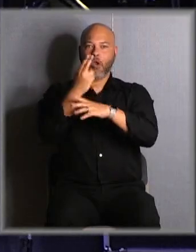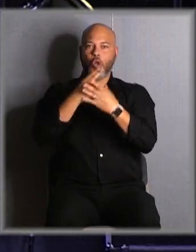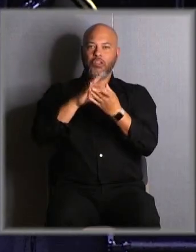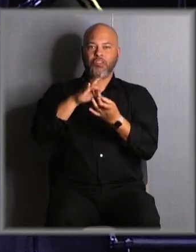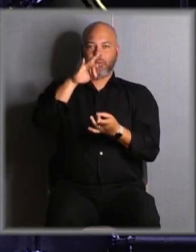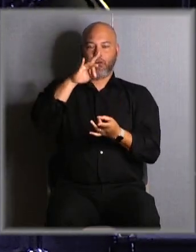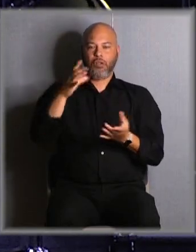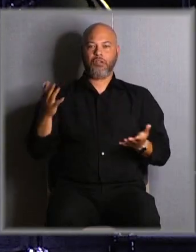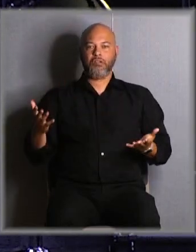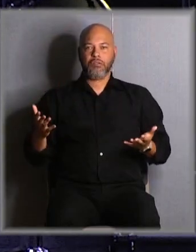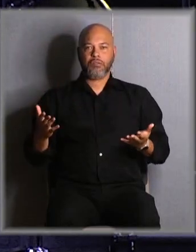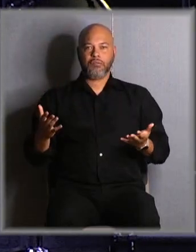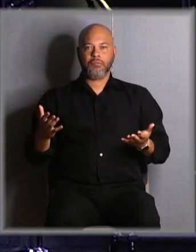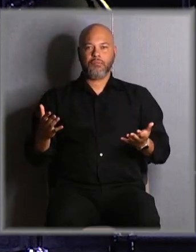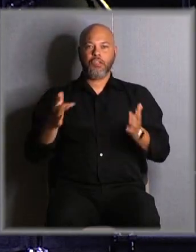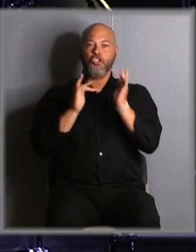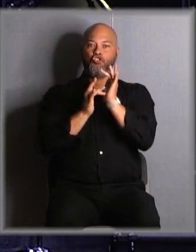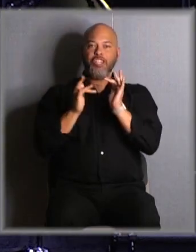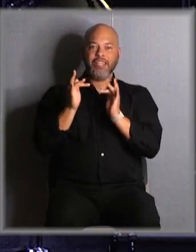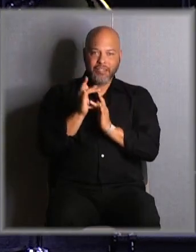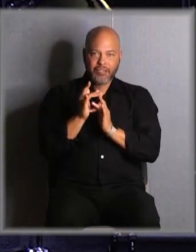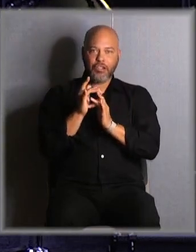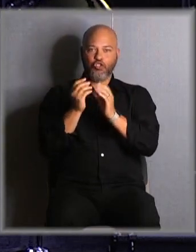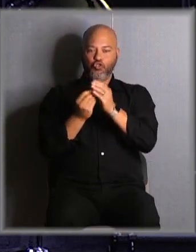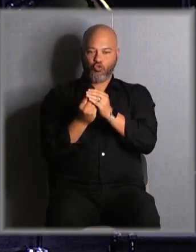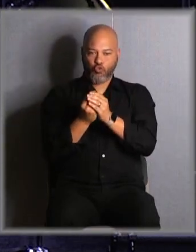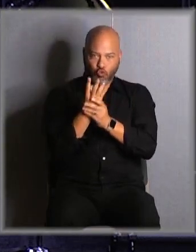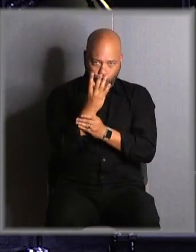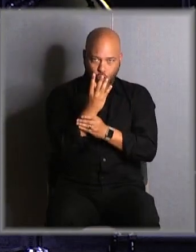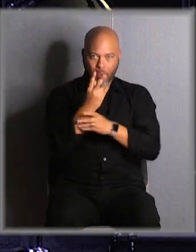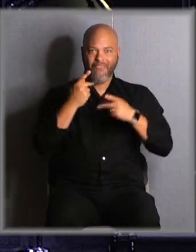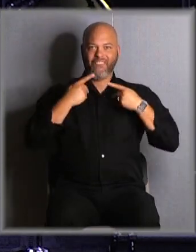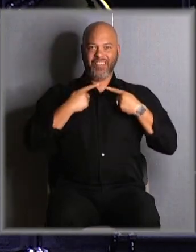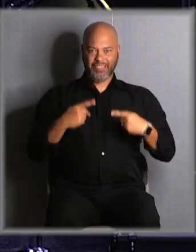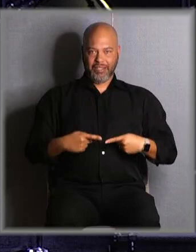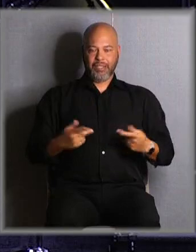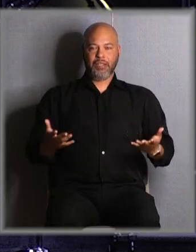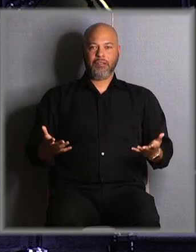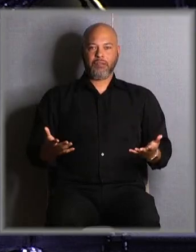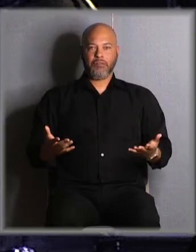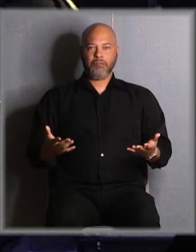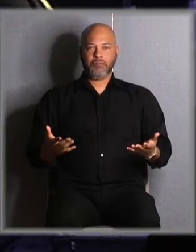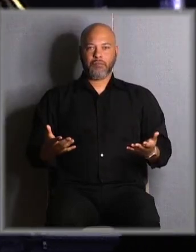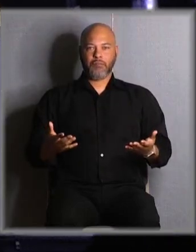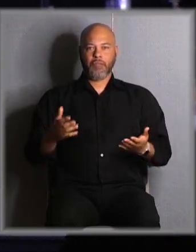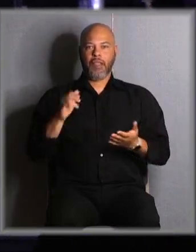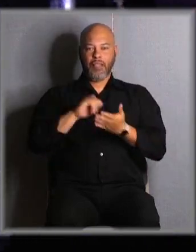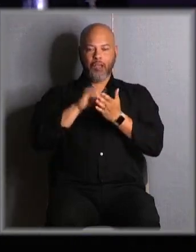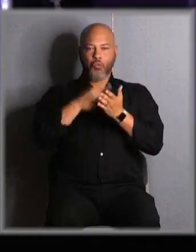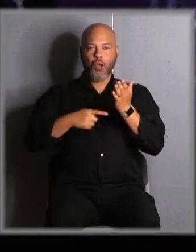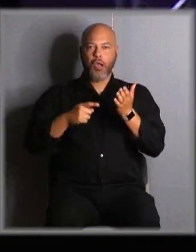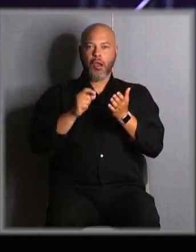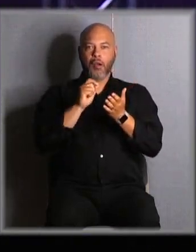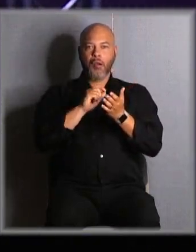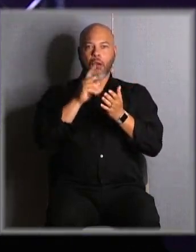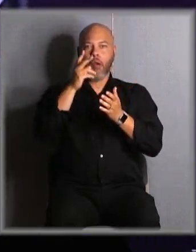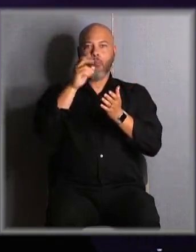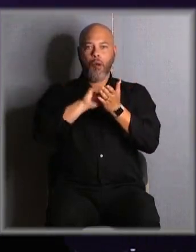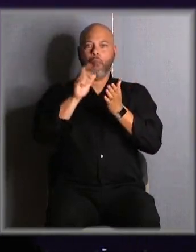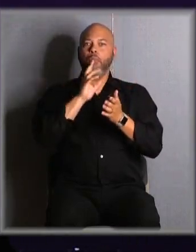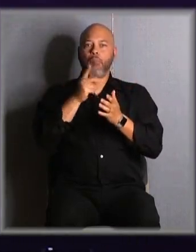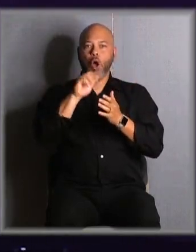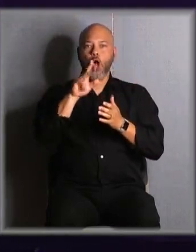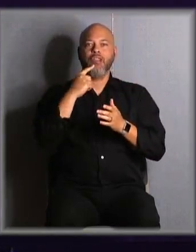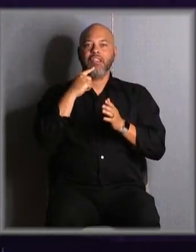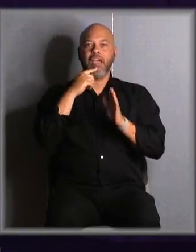Spirit. Jesus grew physically. That's why Paul said over in